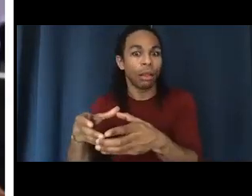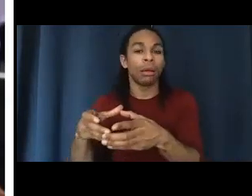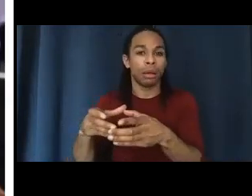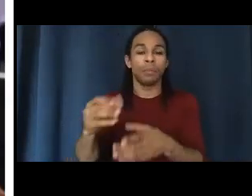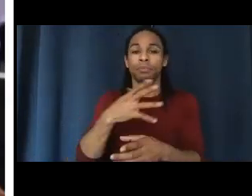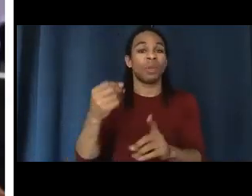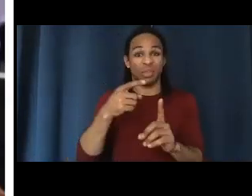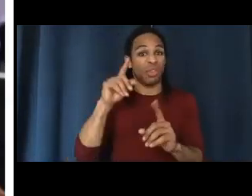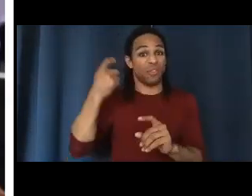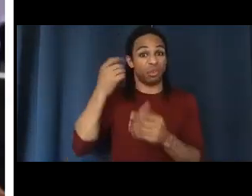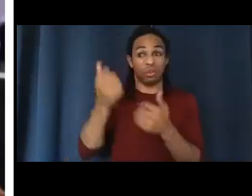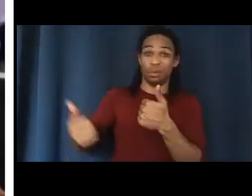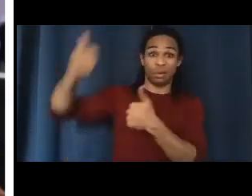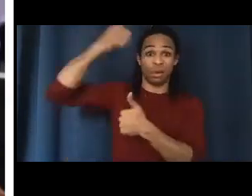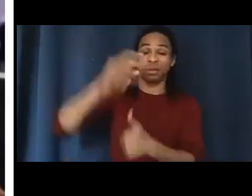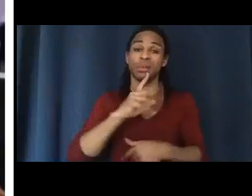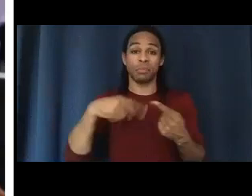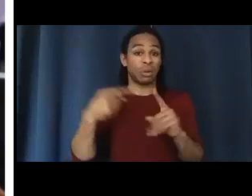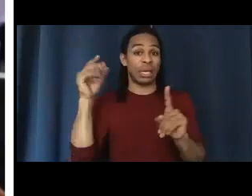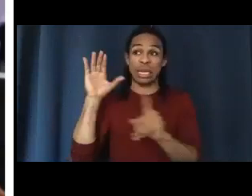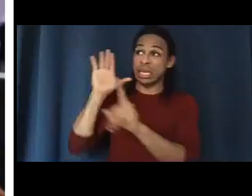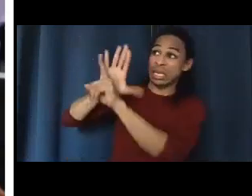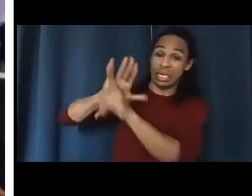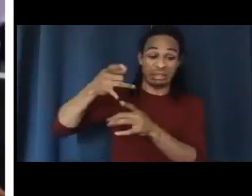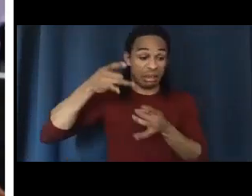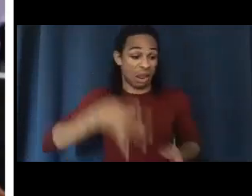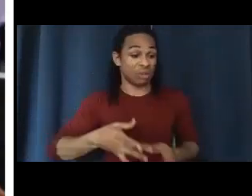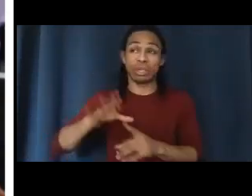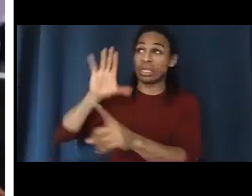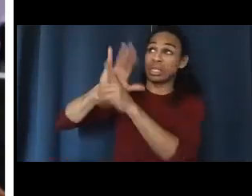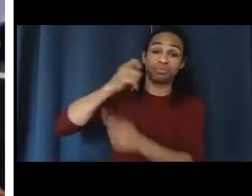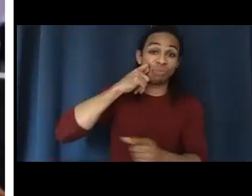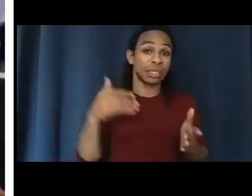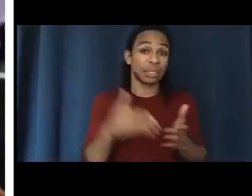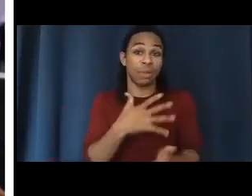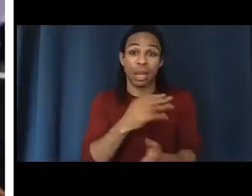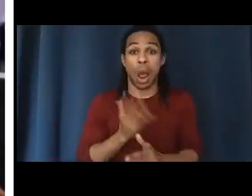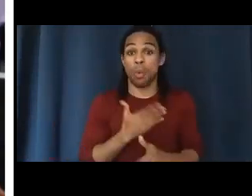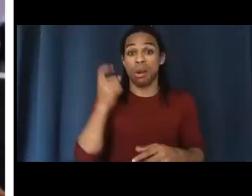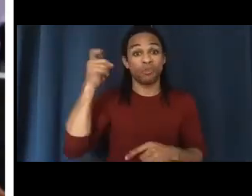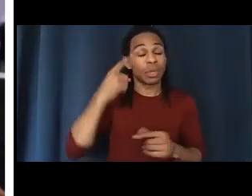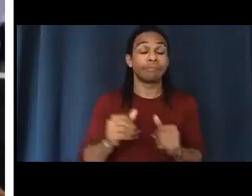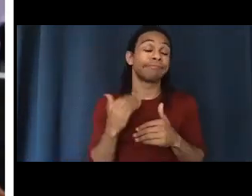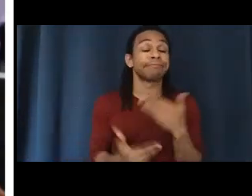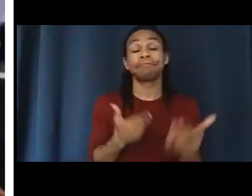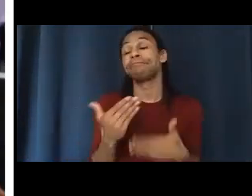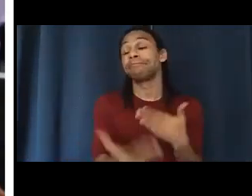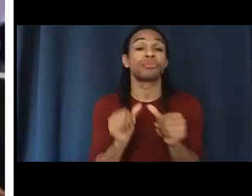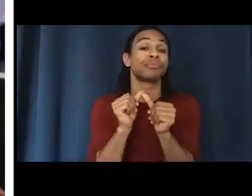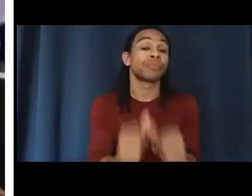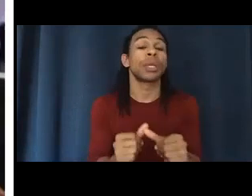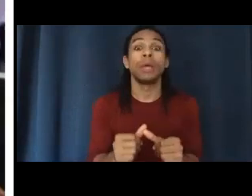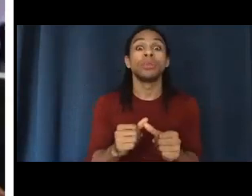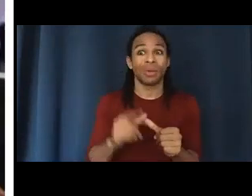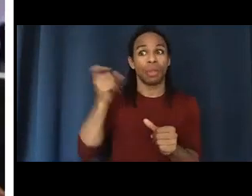his racism. And even though he does that, the government keeps on going. So he instituted all the policies